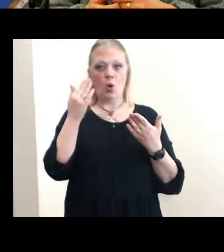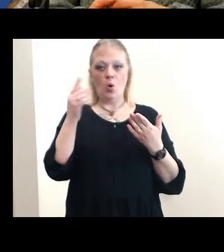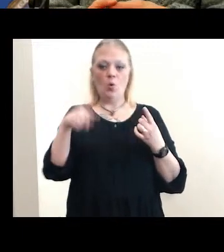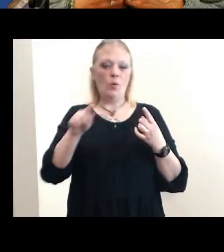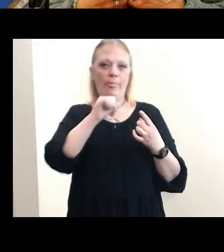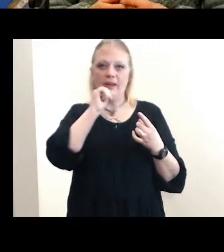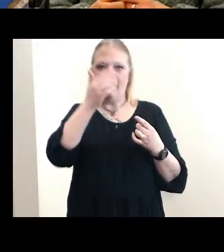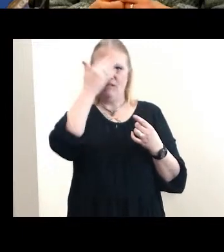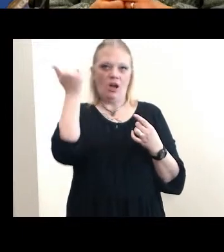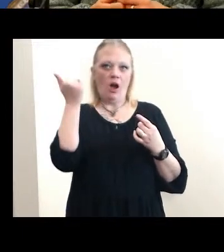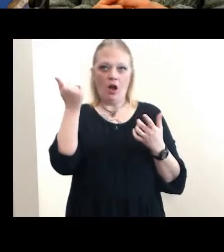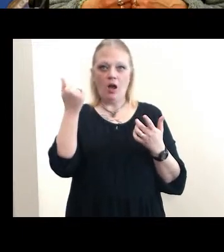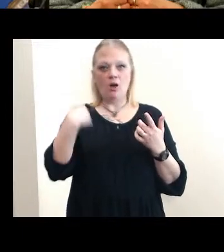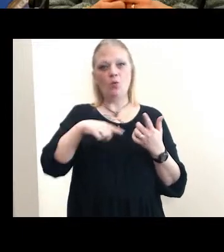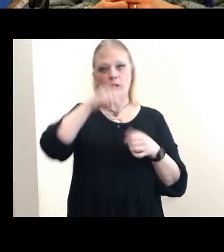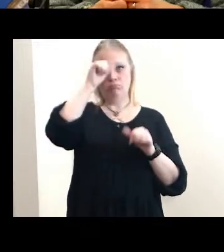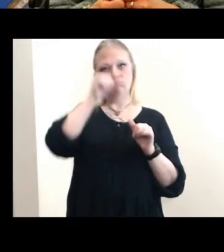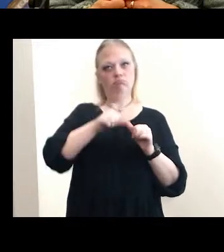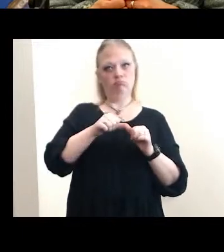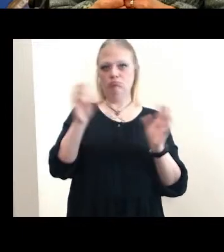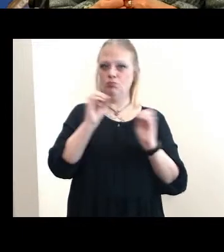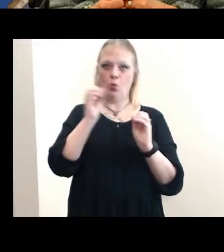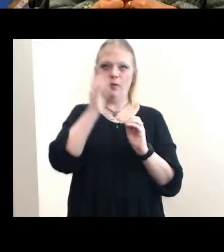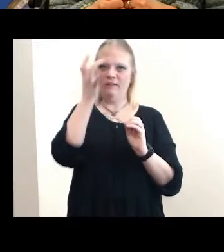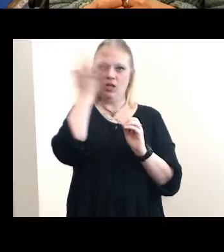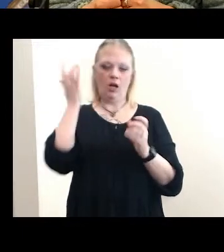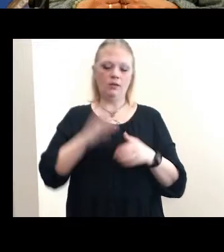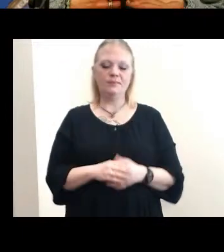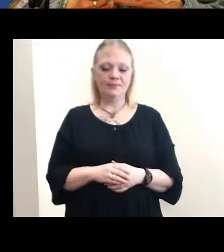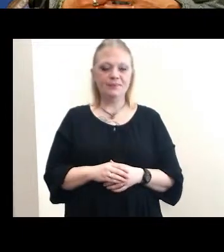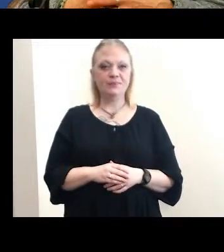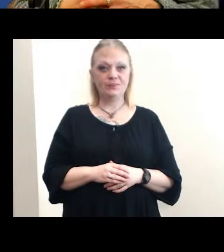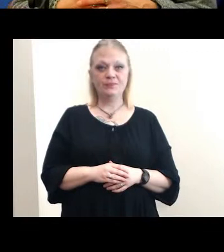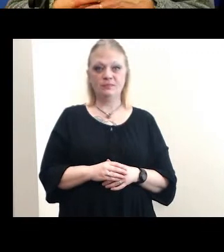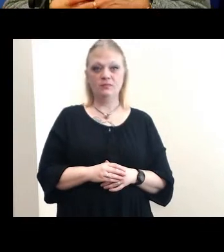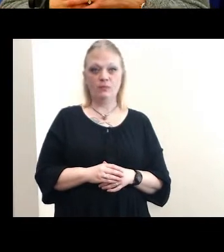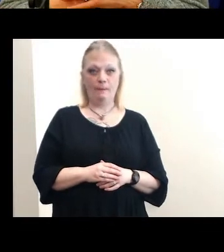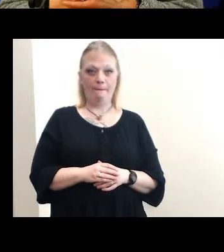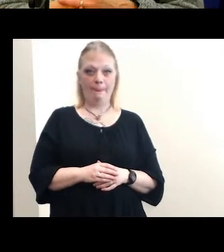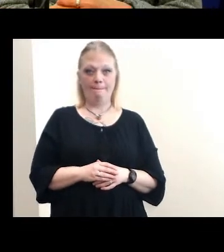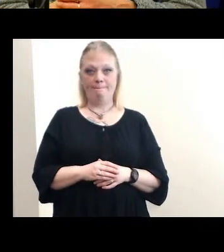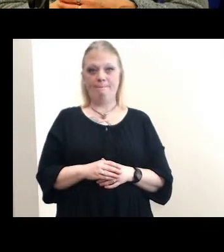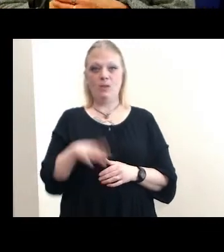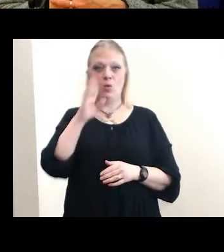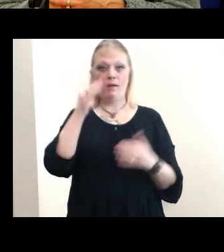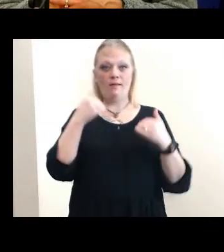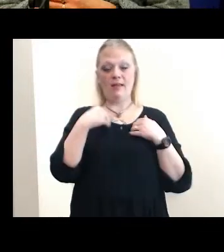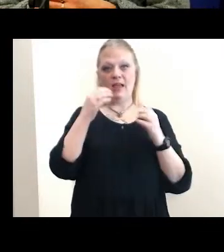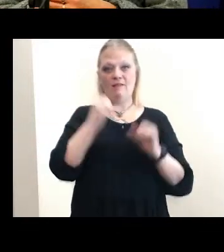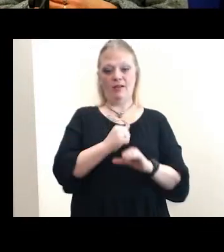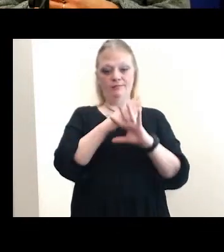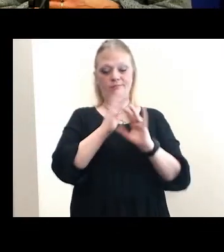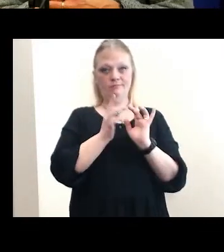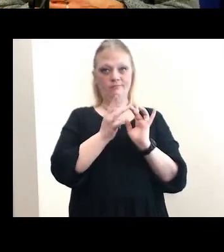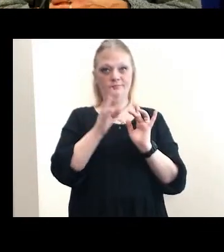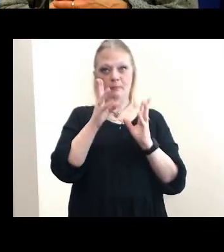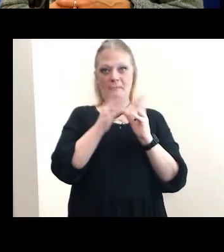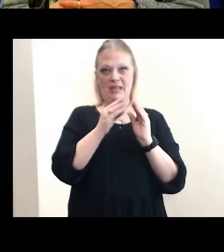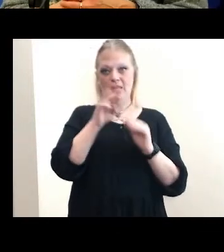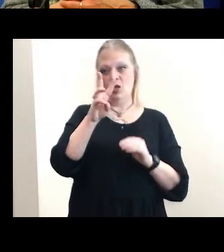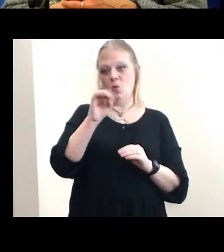not forgotten. We are remembering. Nobody is forgotten. So we are going to have a virtual meeting by WebEx